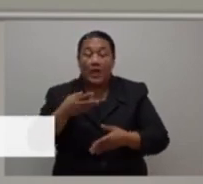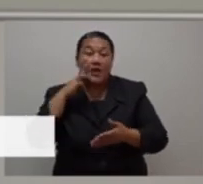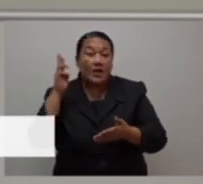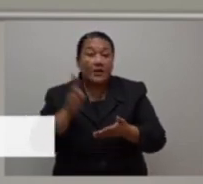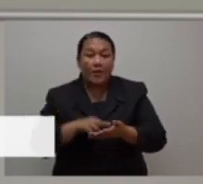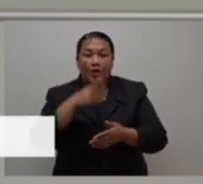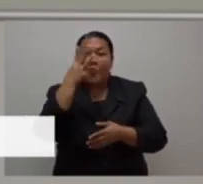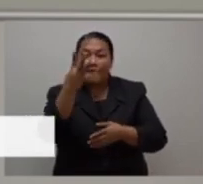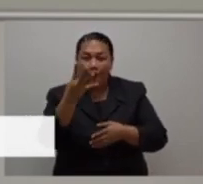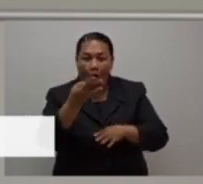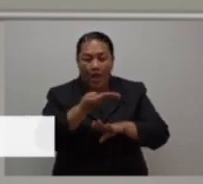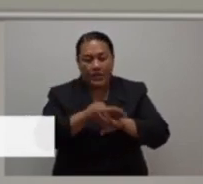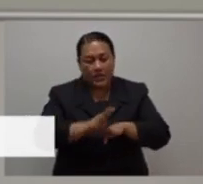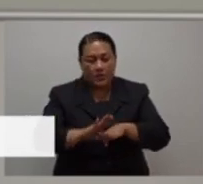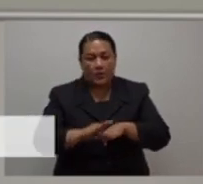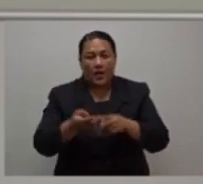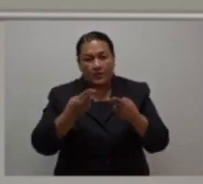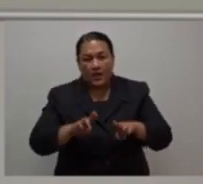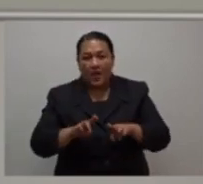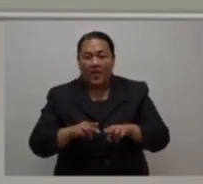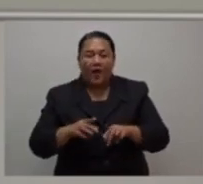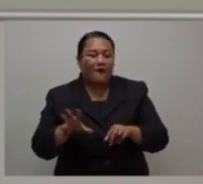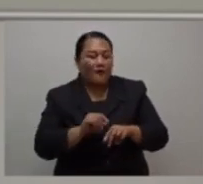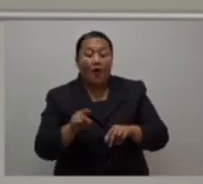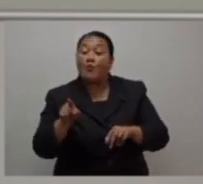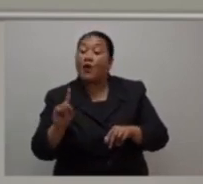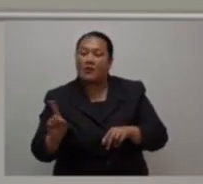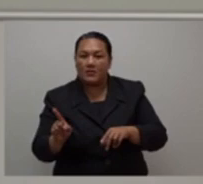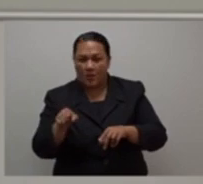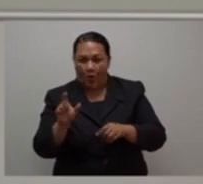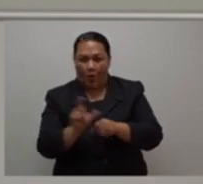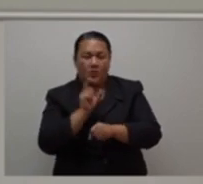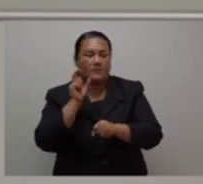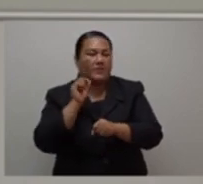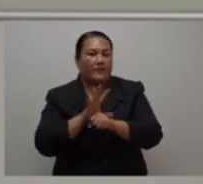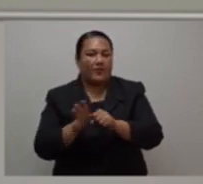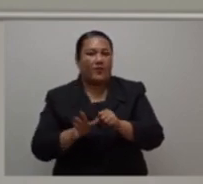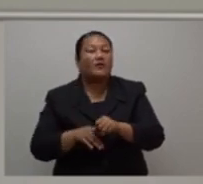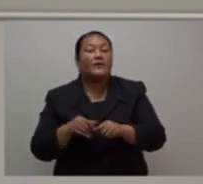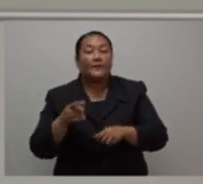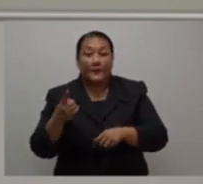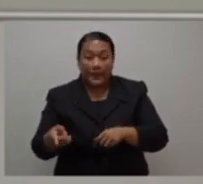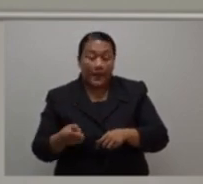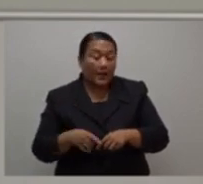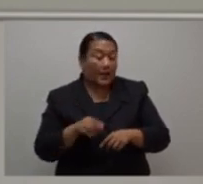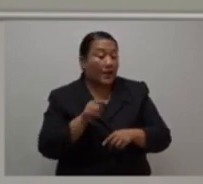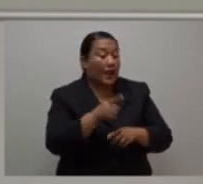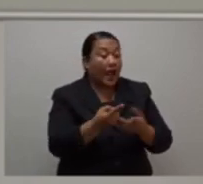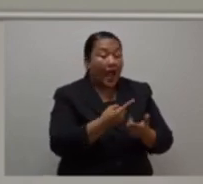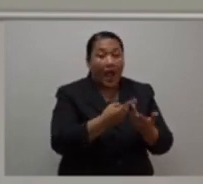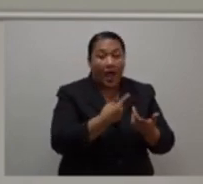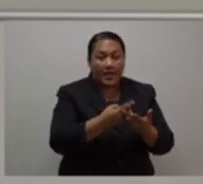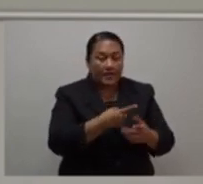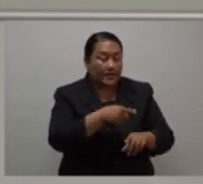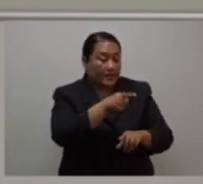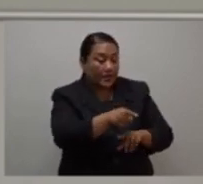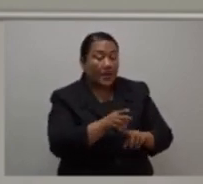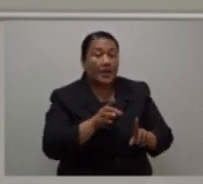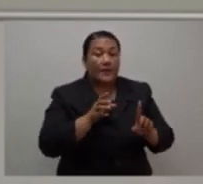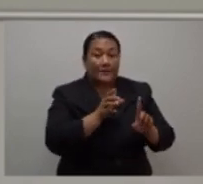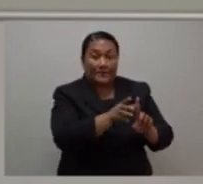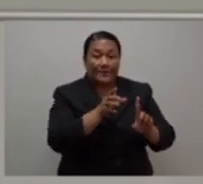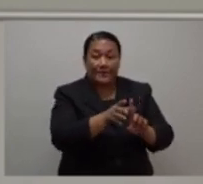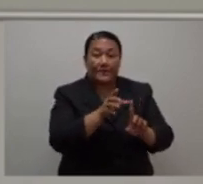new deaths today from COVID-19. And we have 9 patients currently admitted at CWM Hospital with severe COVID-19